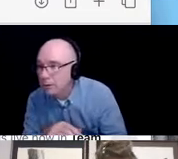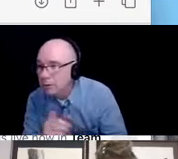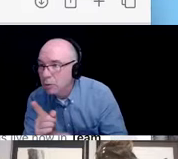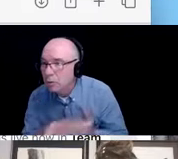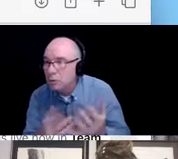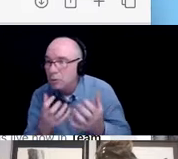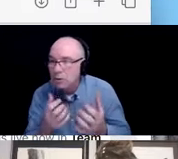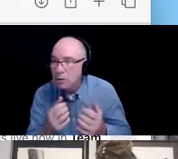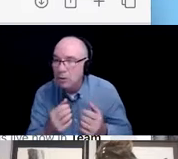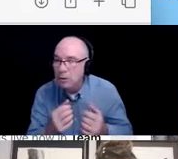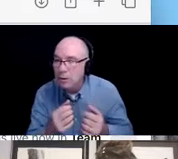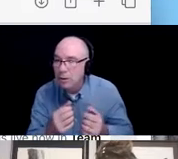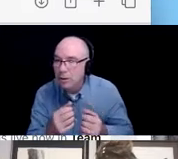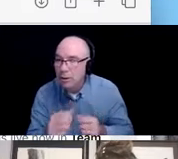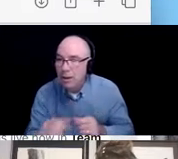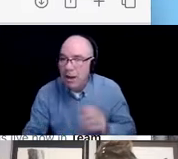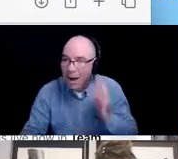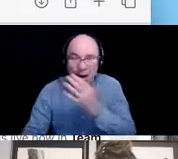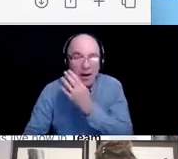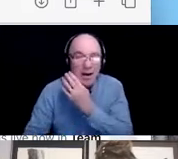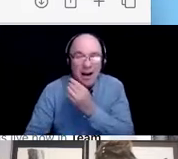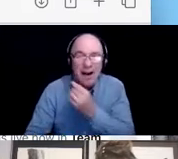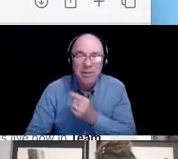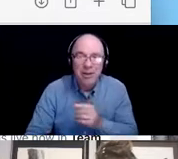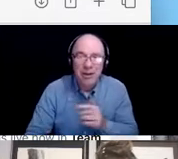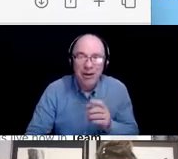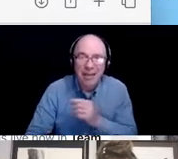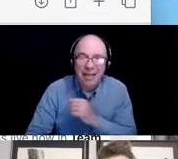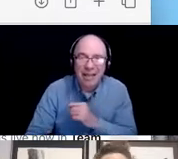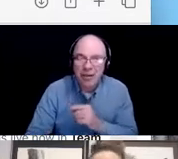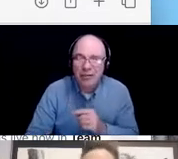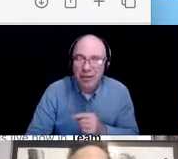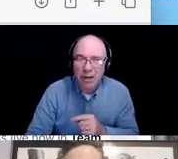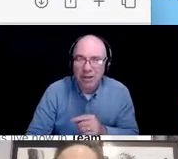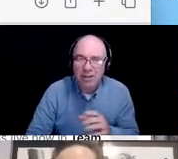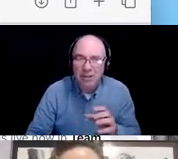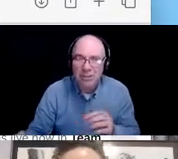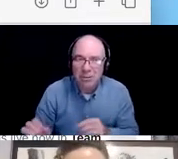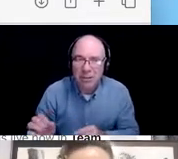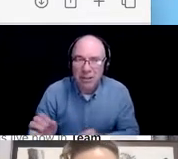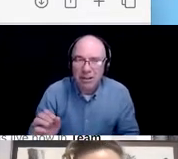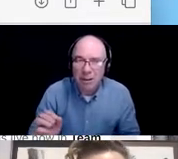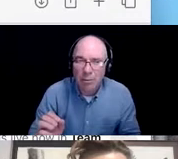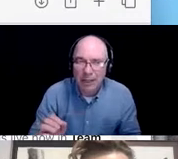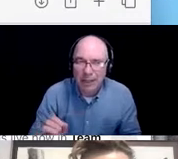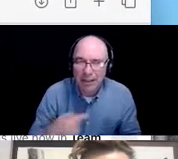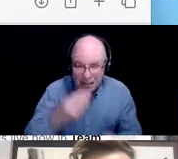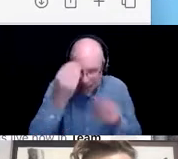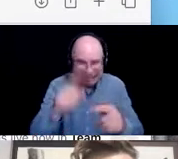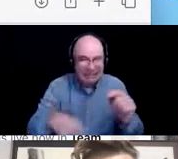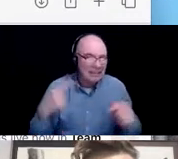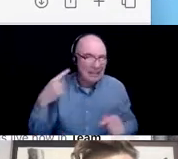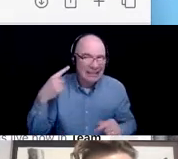I should be farther along. I'm sorry, Iris, I can't hear very well. It seems to be complicated.